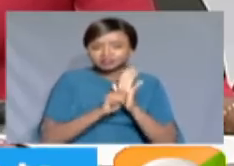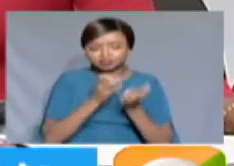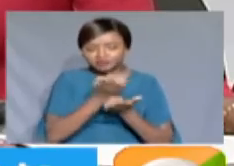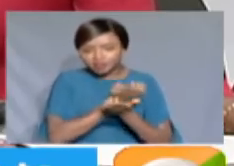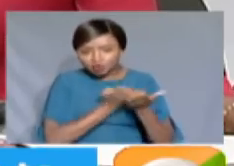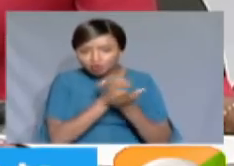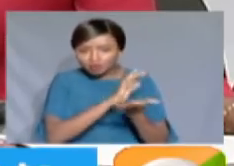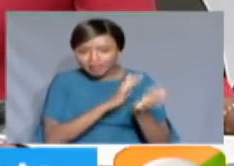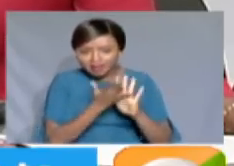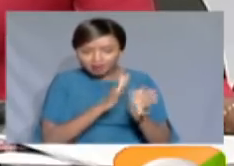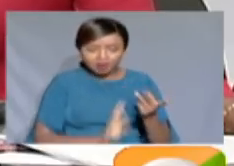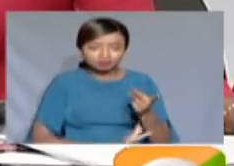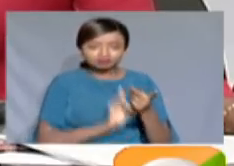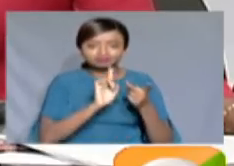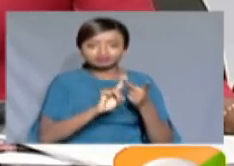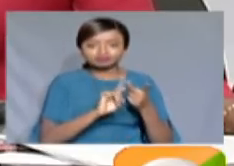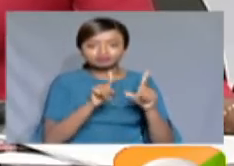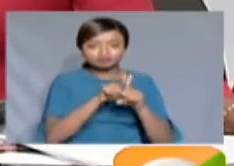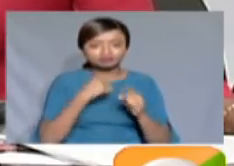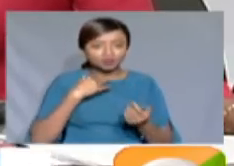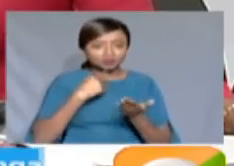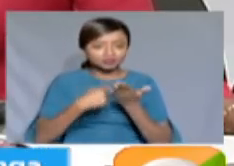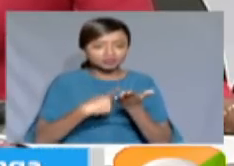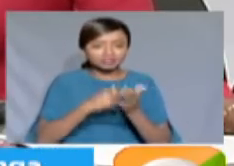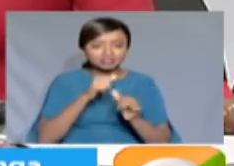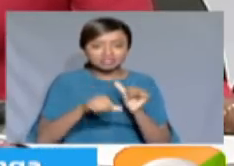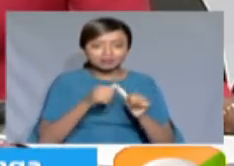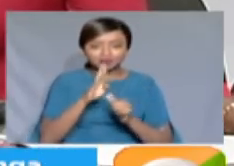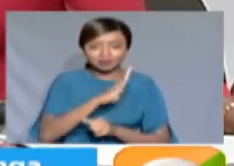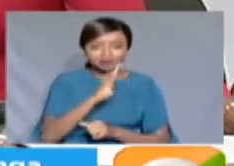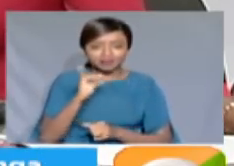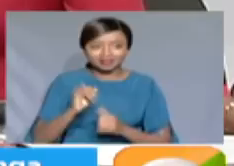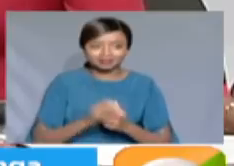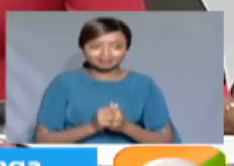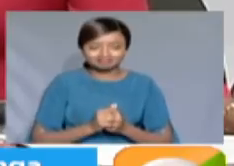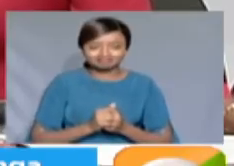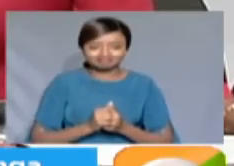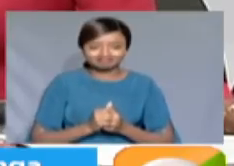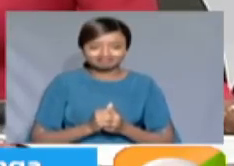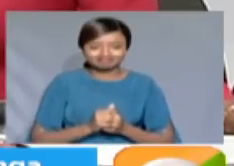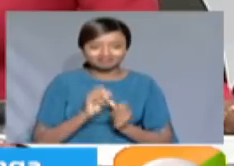economy. And we want to talk about BBI,